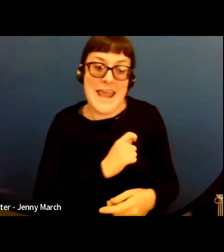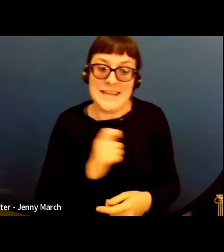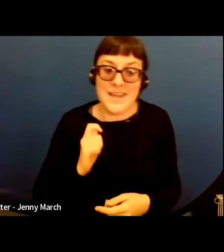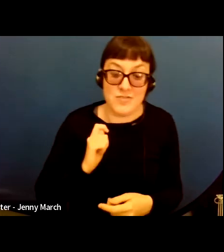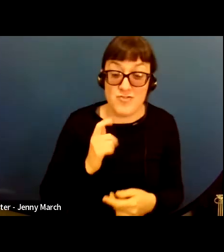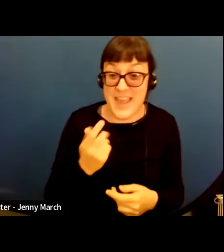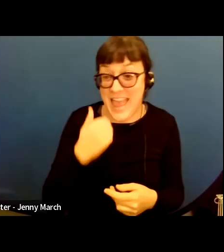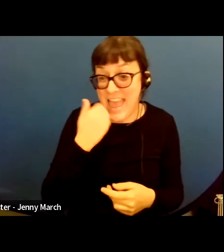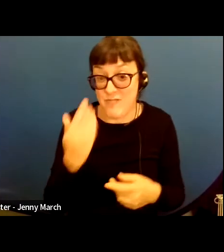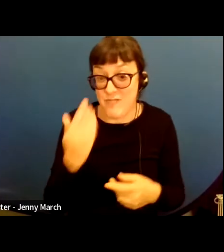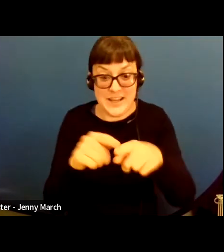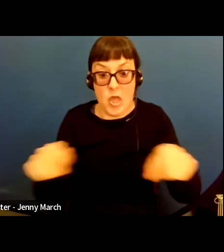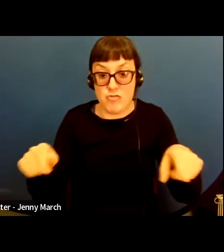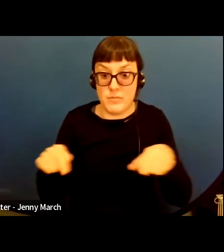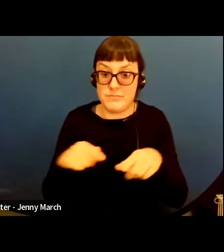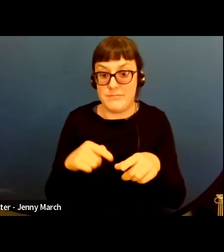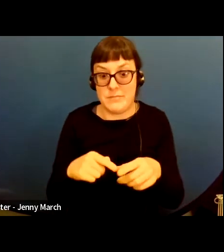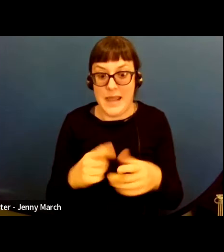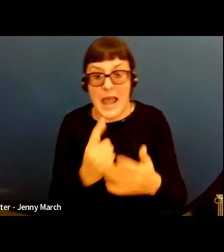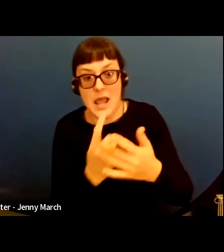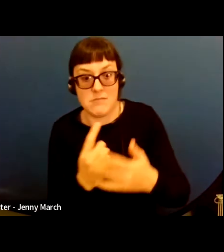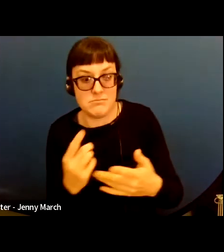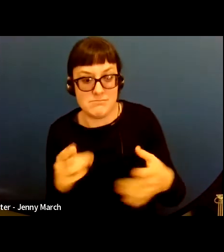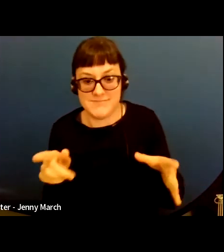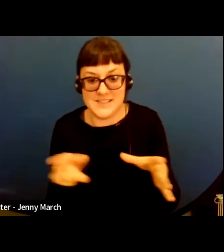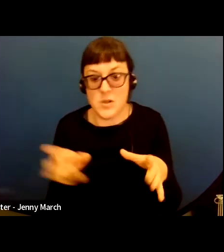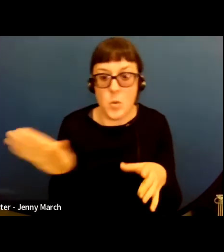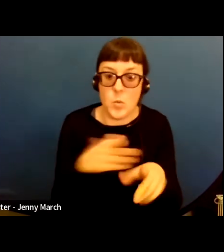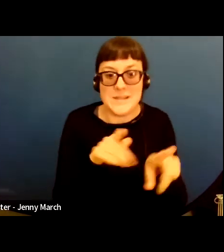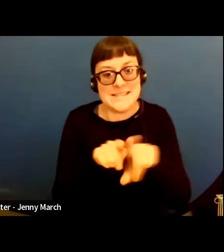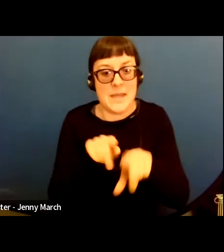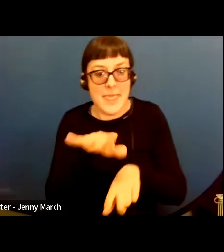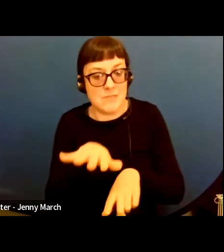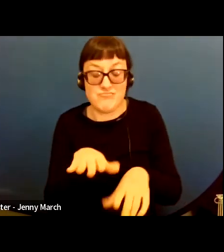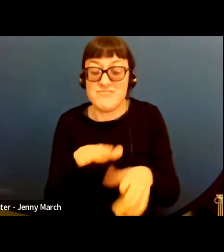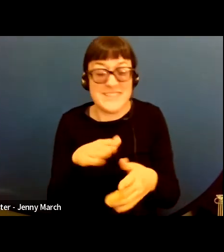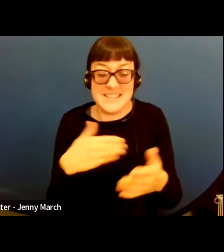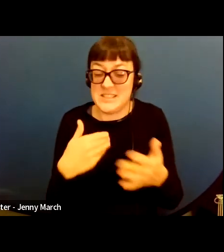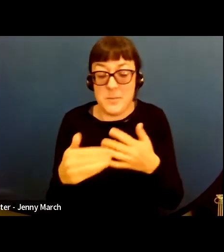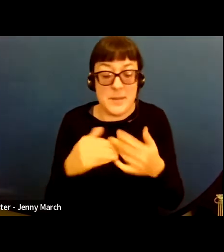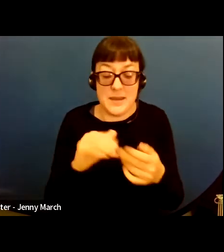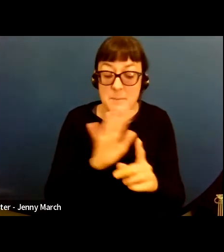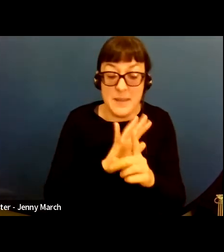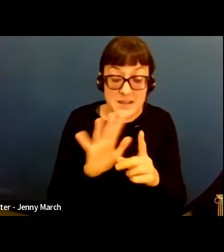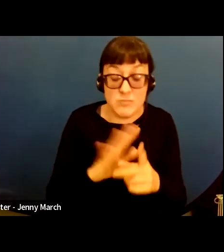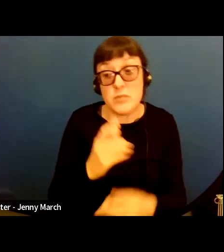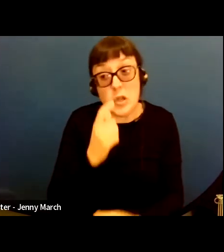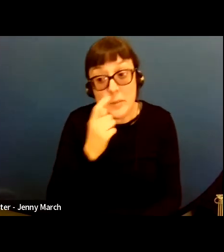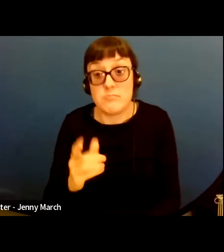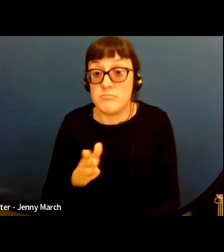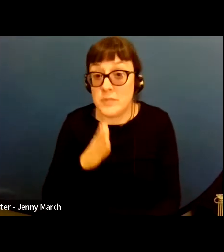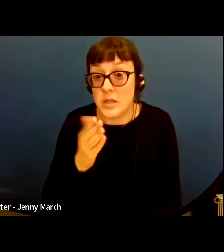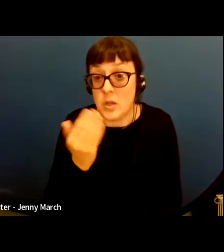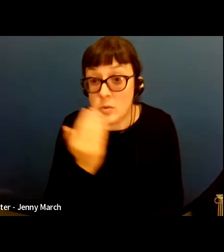a sanctuary where you're all equalized to some level. So no matter your background, there was a chance you go to school and